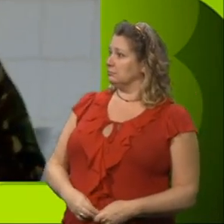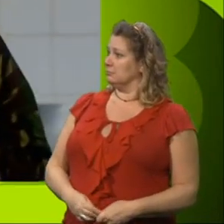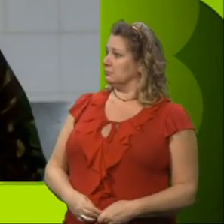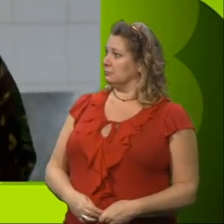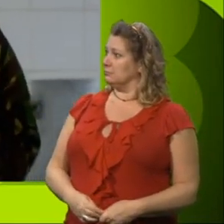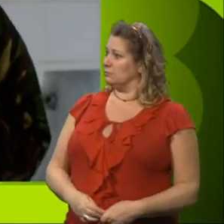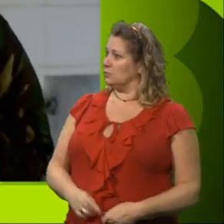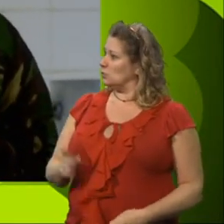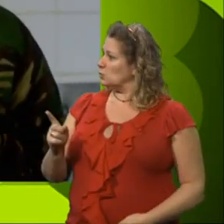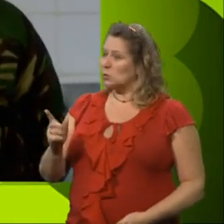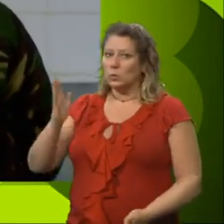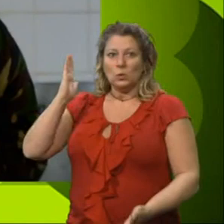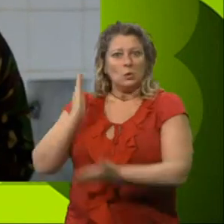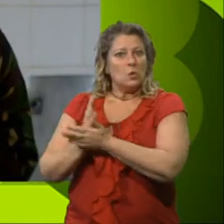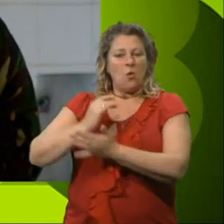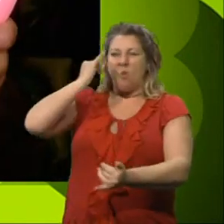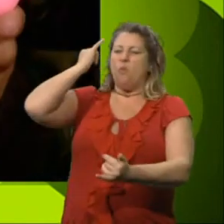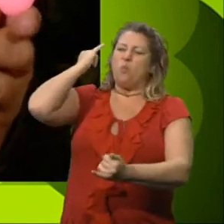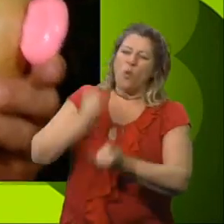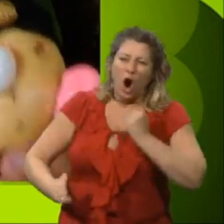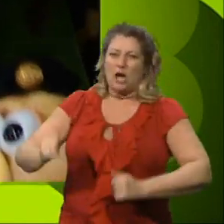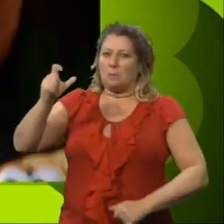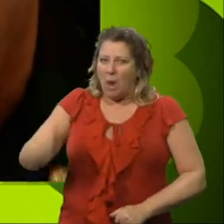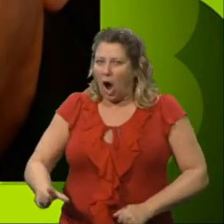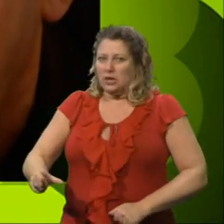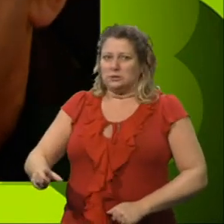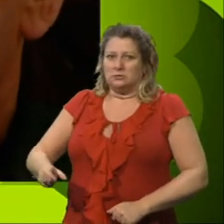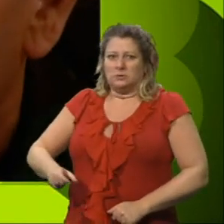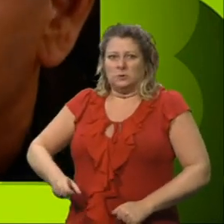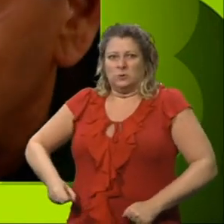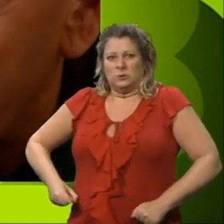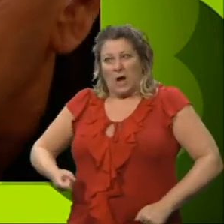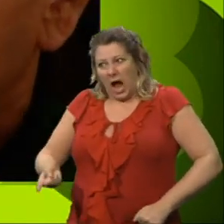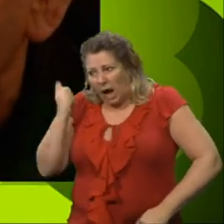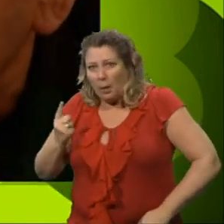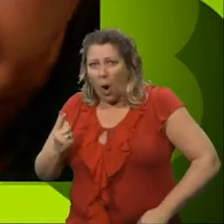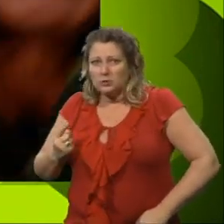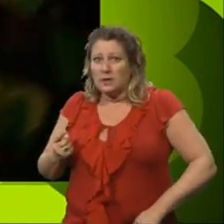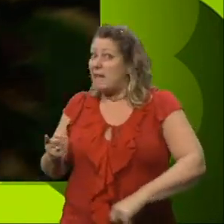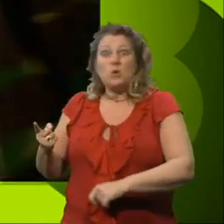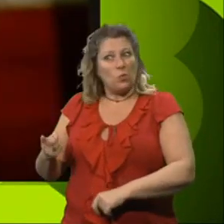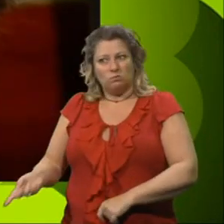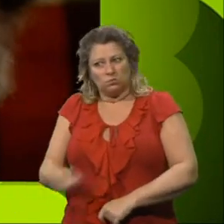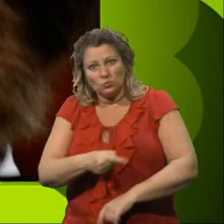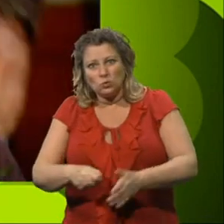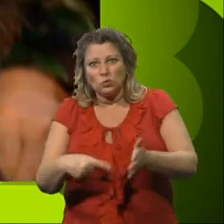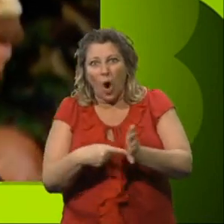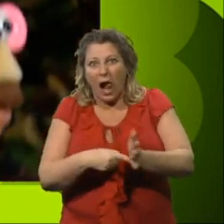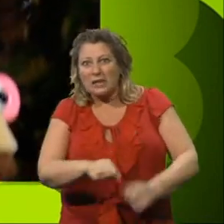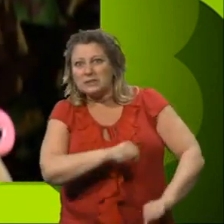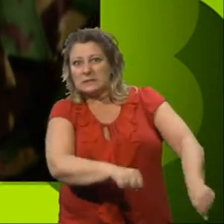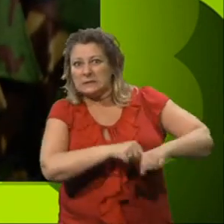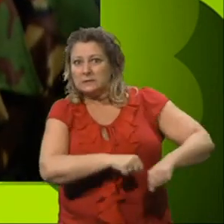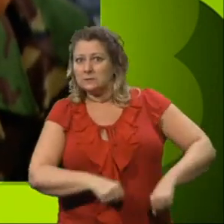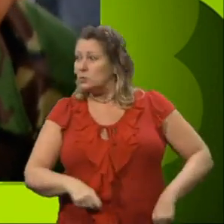You are without doubt the worst recruit I've ever come across. Pull your socks up, or I'll have you scrubbing the toilets. And I